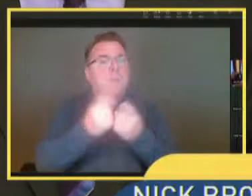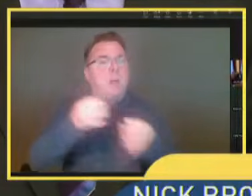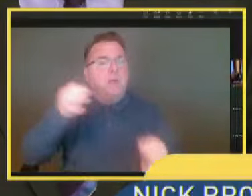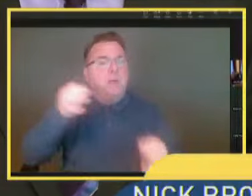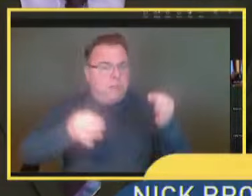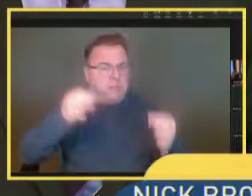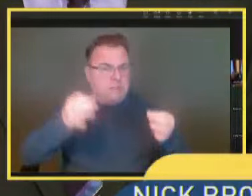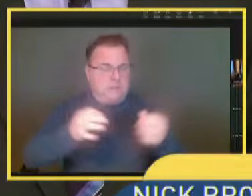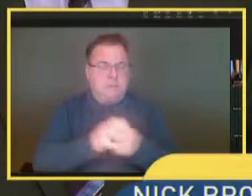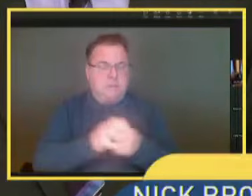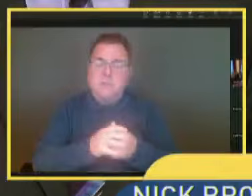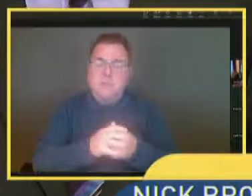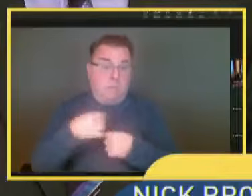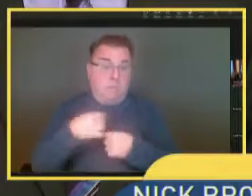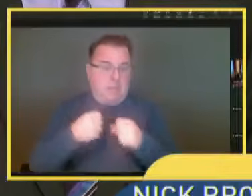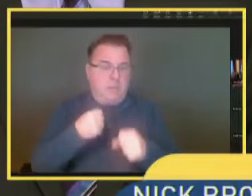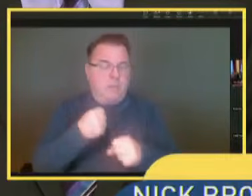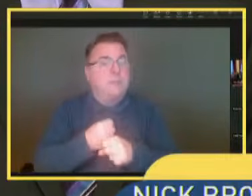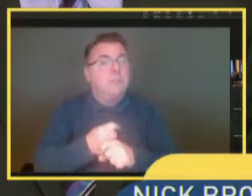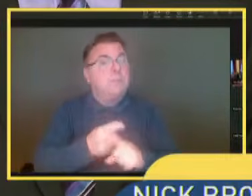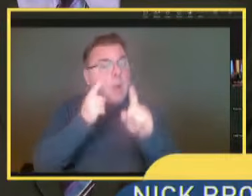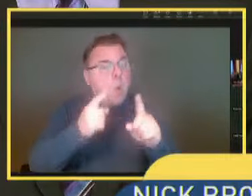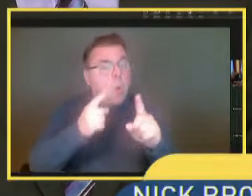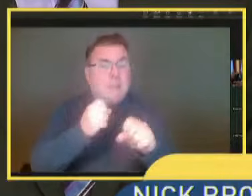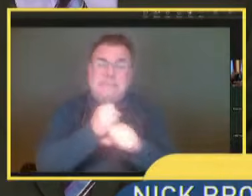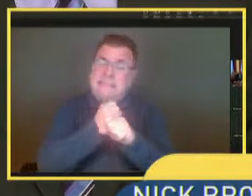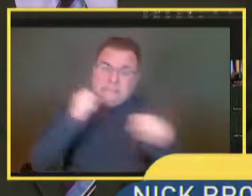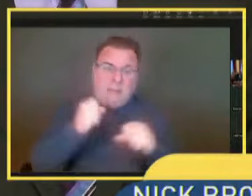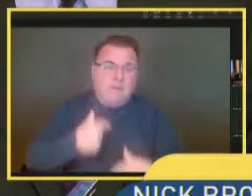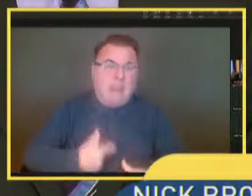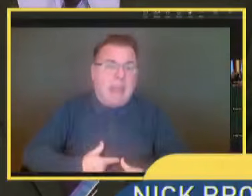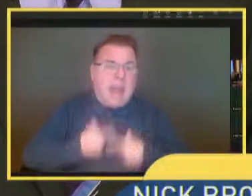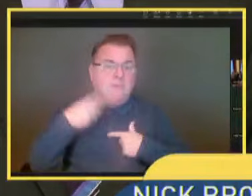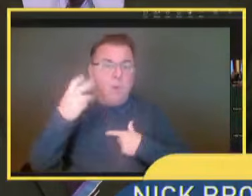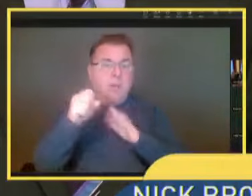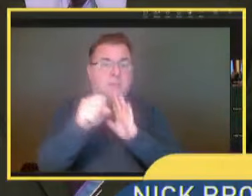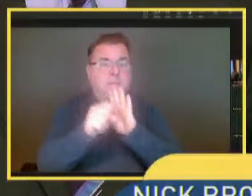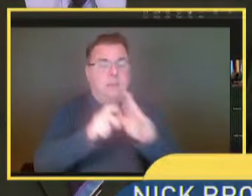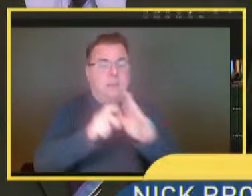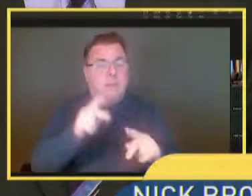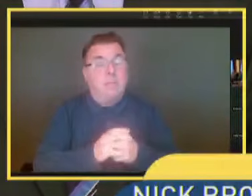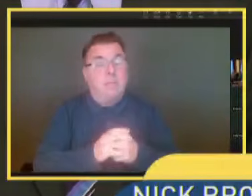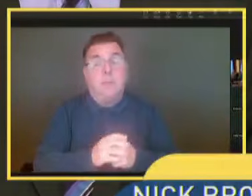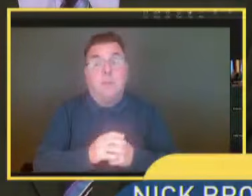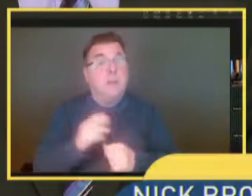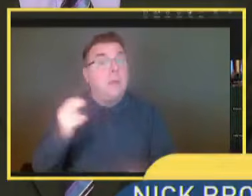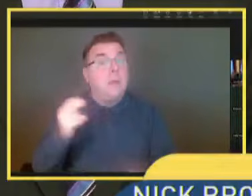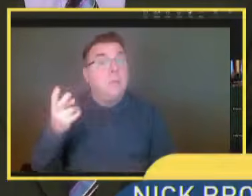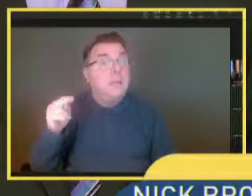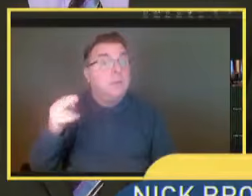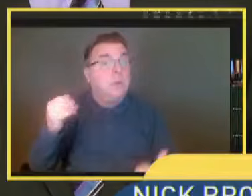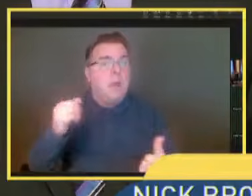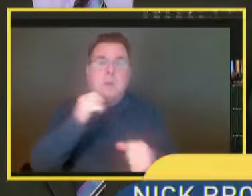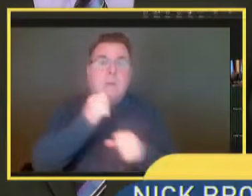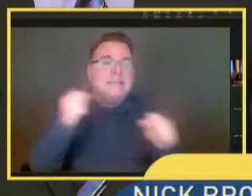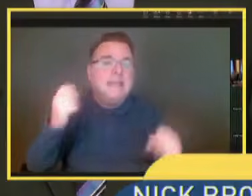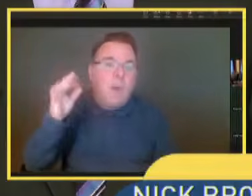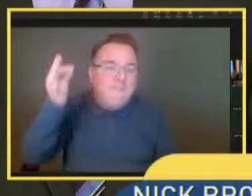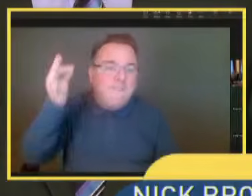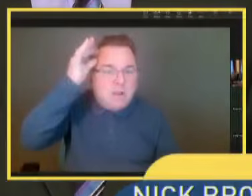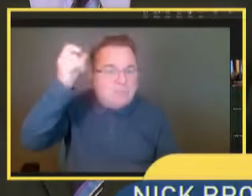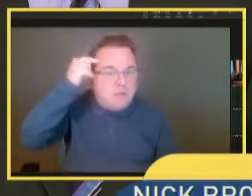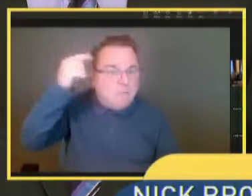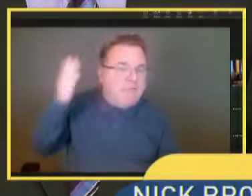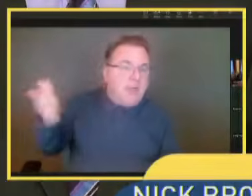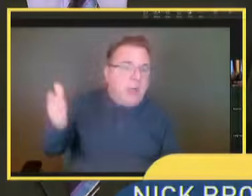Washingtonians safe. And I know that right now, Minnesota is less safe because of the federal presence in that state. America